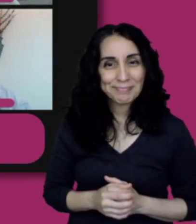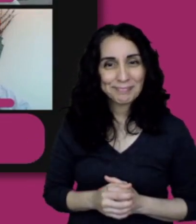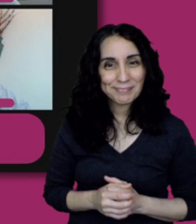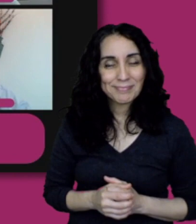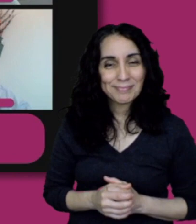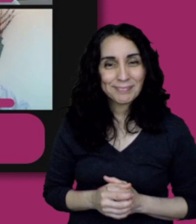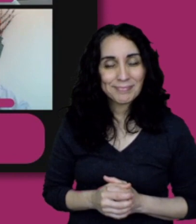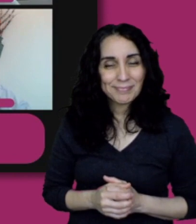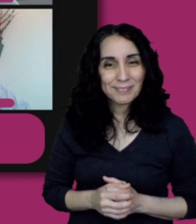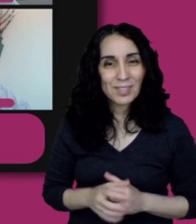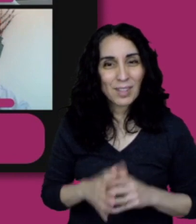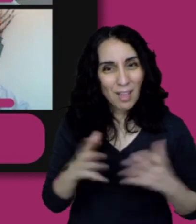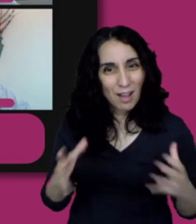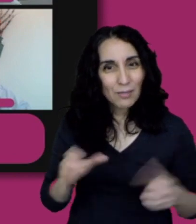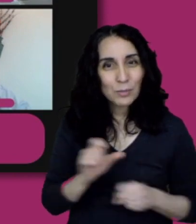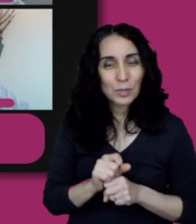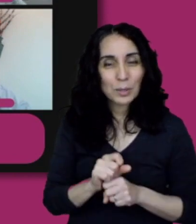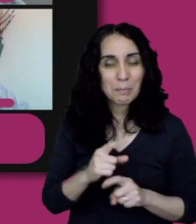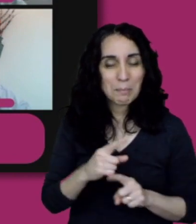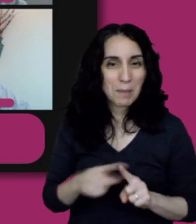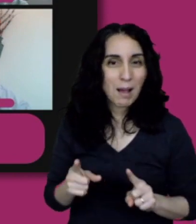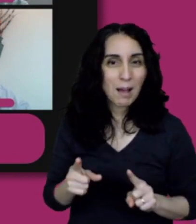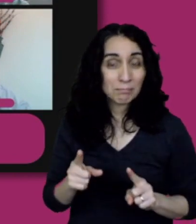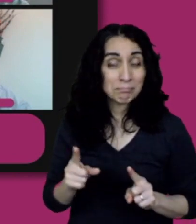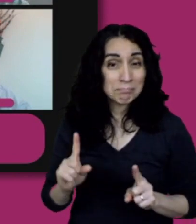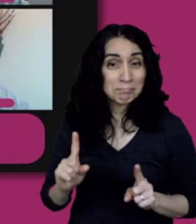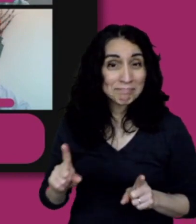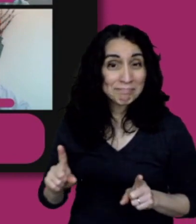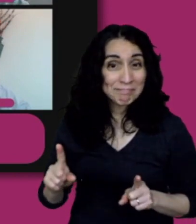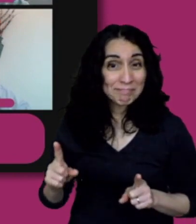but I've